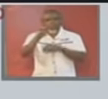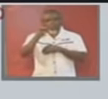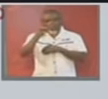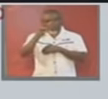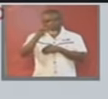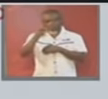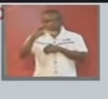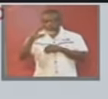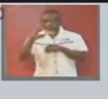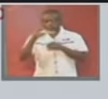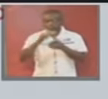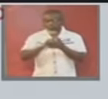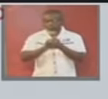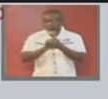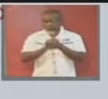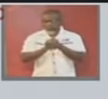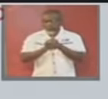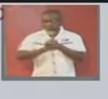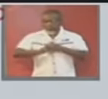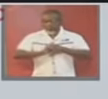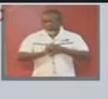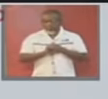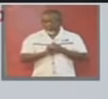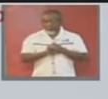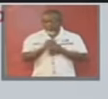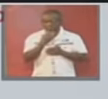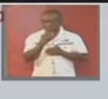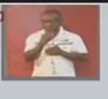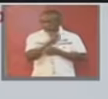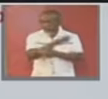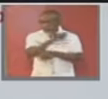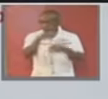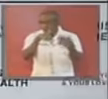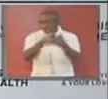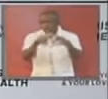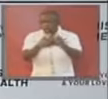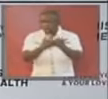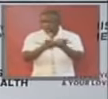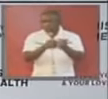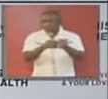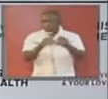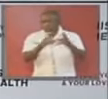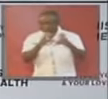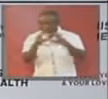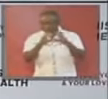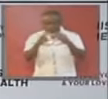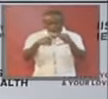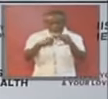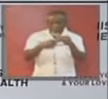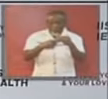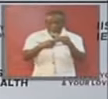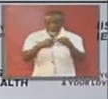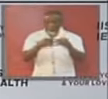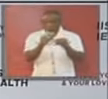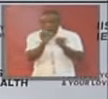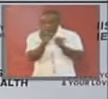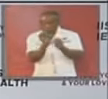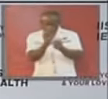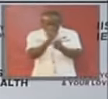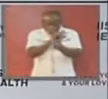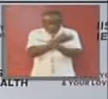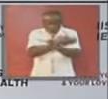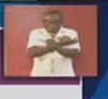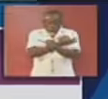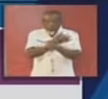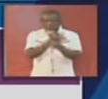the country how that conversation started. So we have to be so careful. It was Bill Gates, who